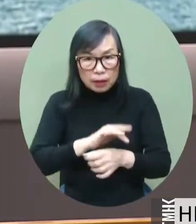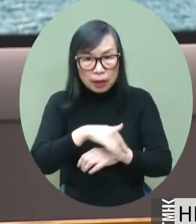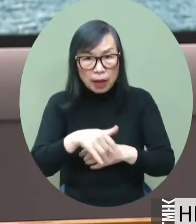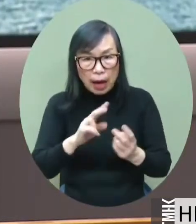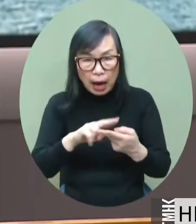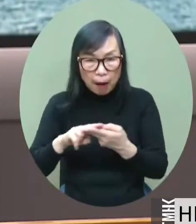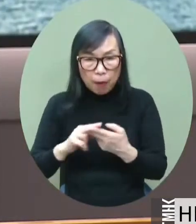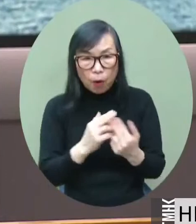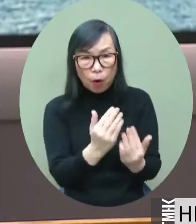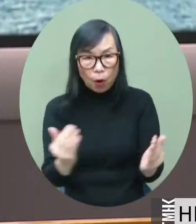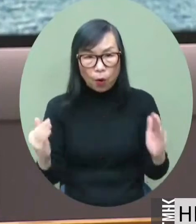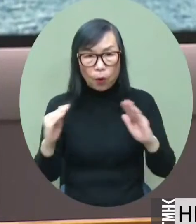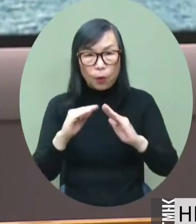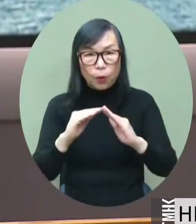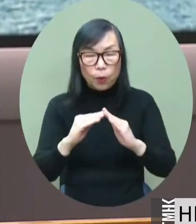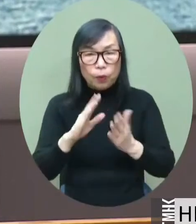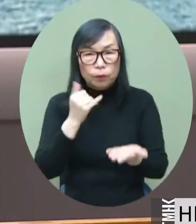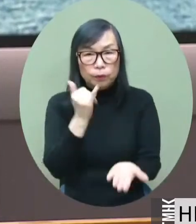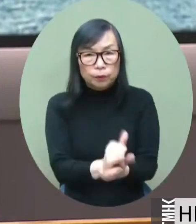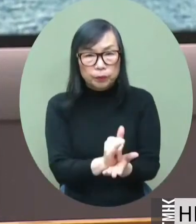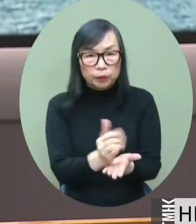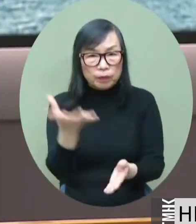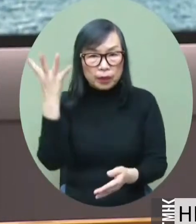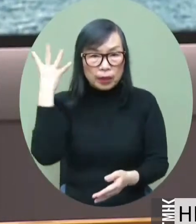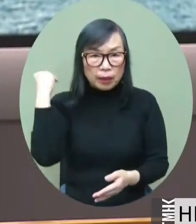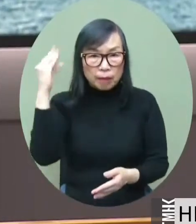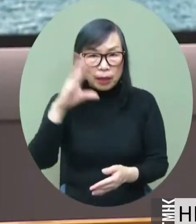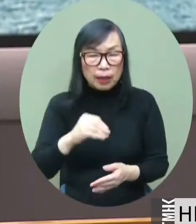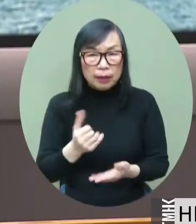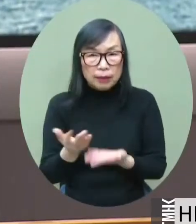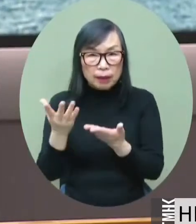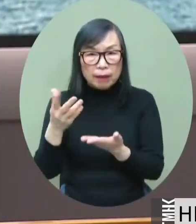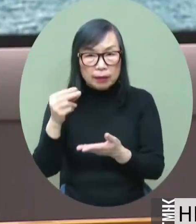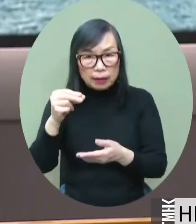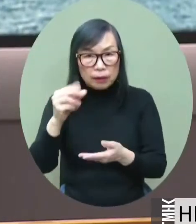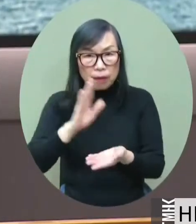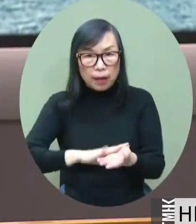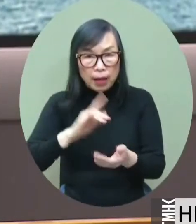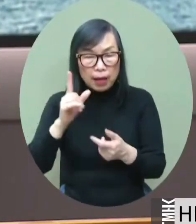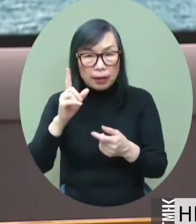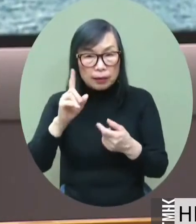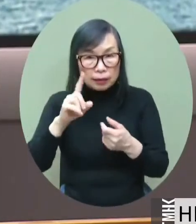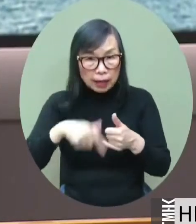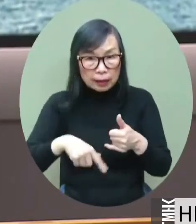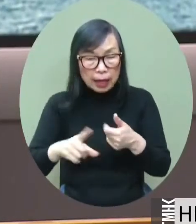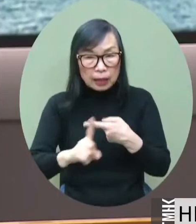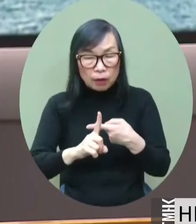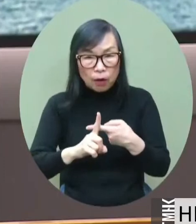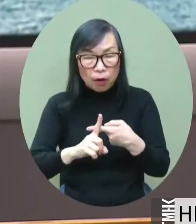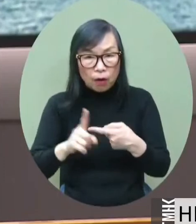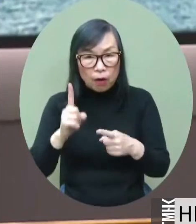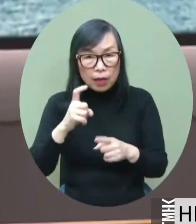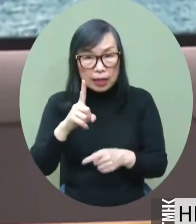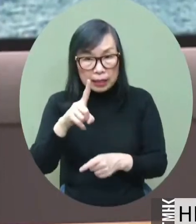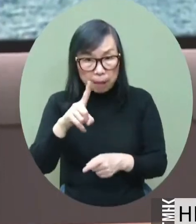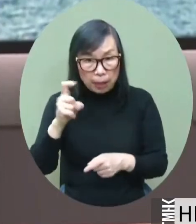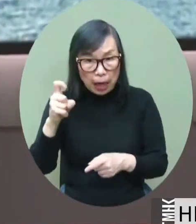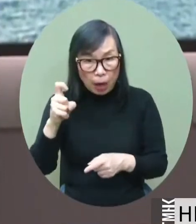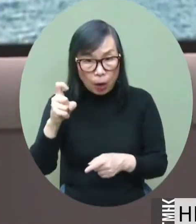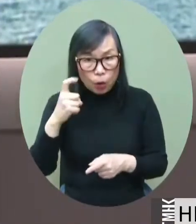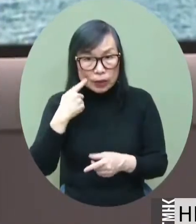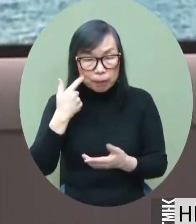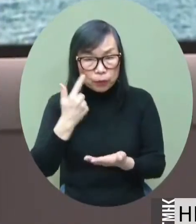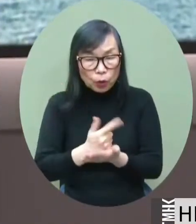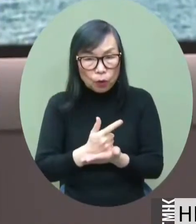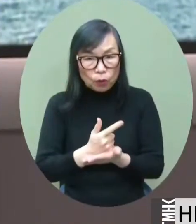Disease Center, and also AWE treatment facilities. Yesterday, there was another 7 cases